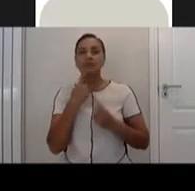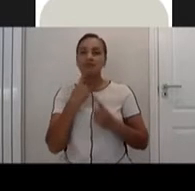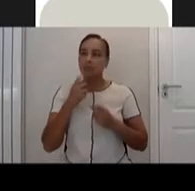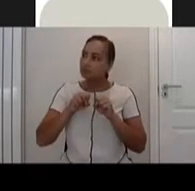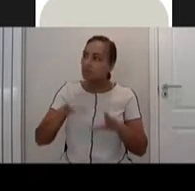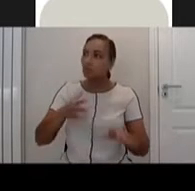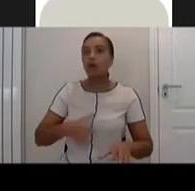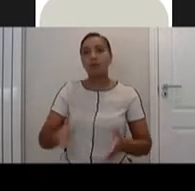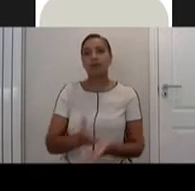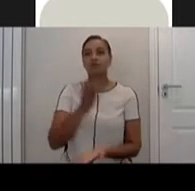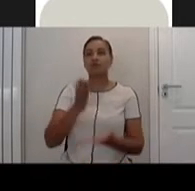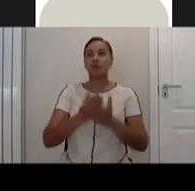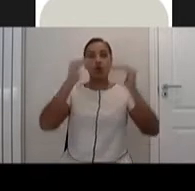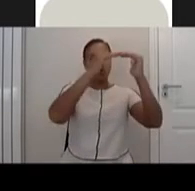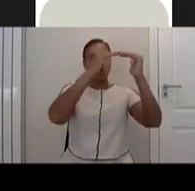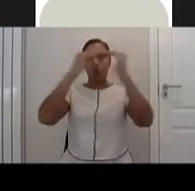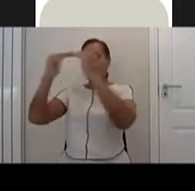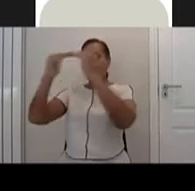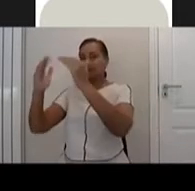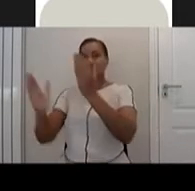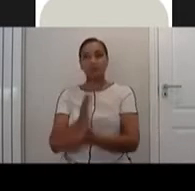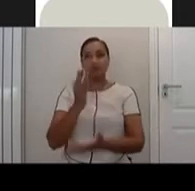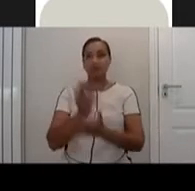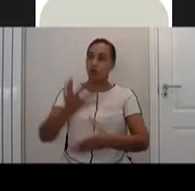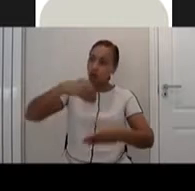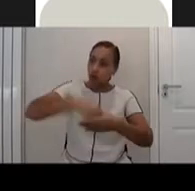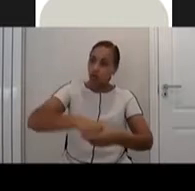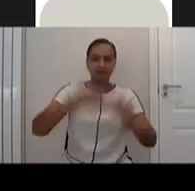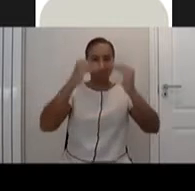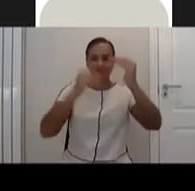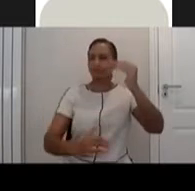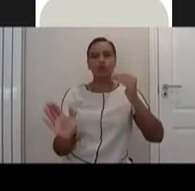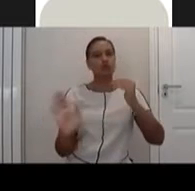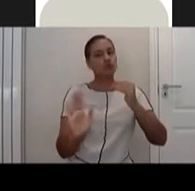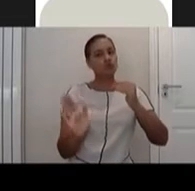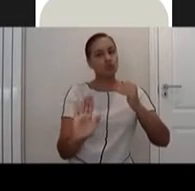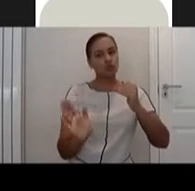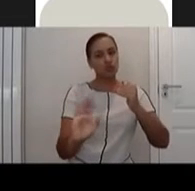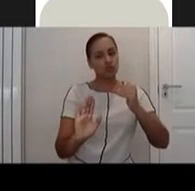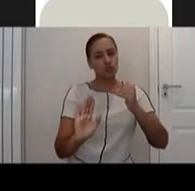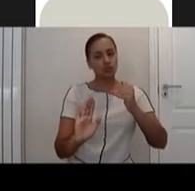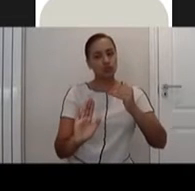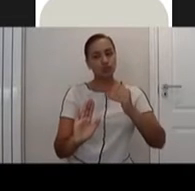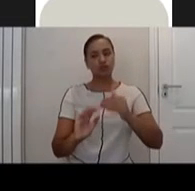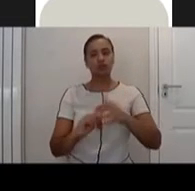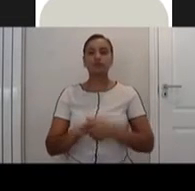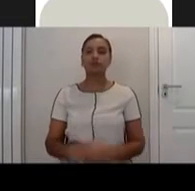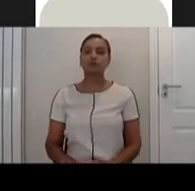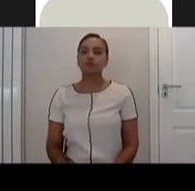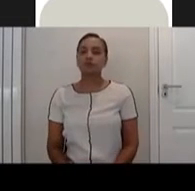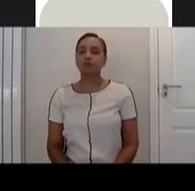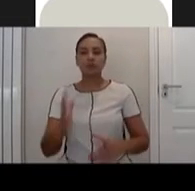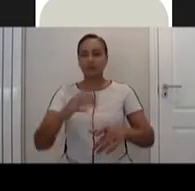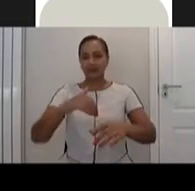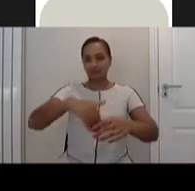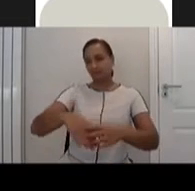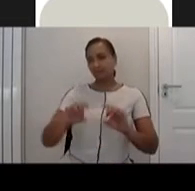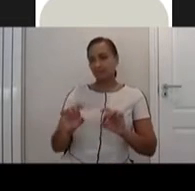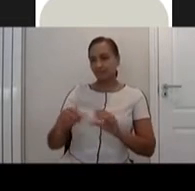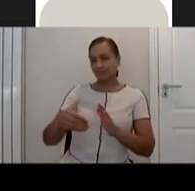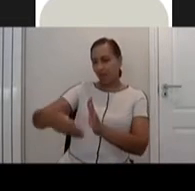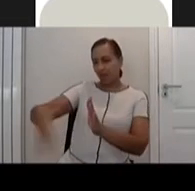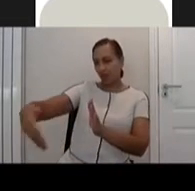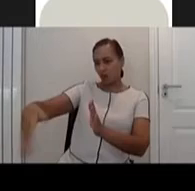is equal and inclusive, so that we're not kind of, I was going to use the word marginalizing, we're not excluding already